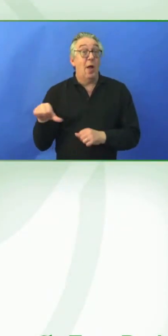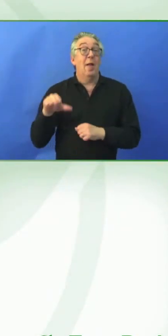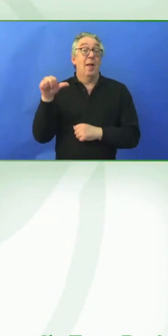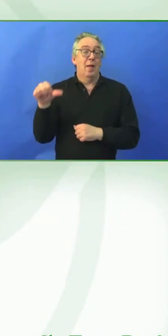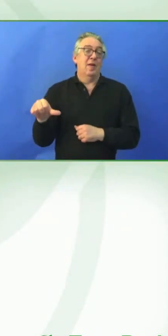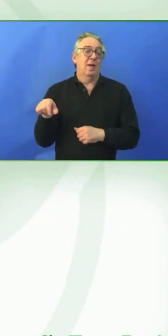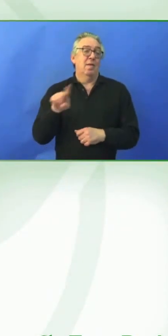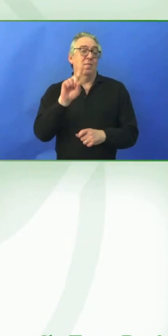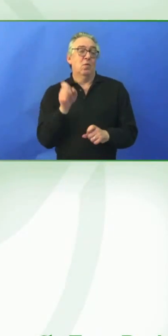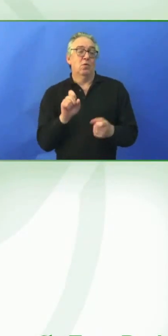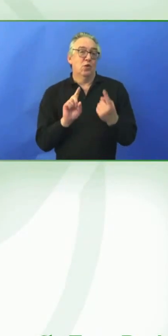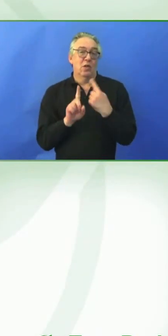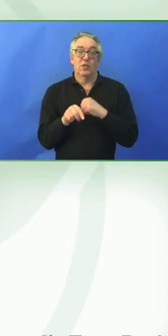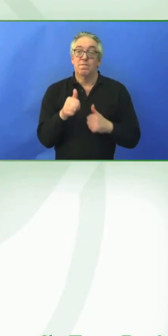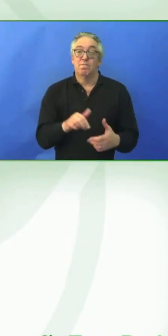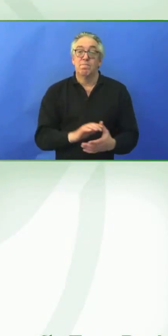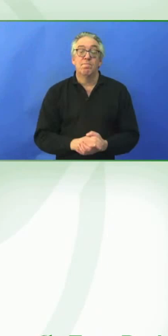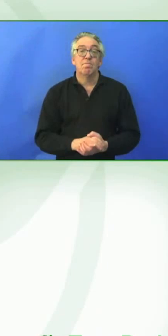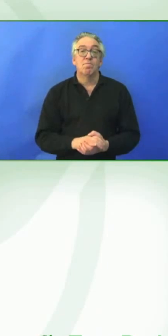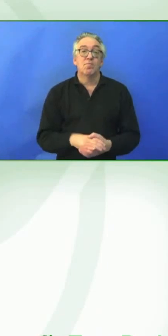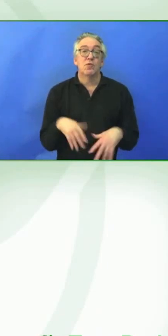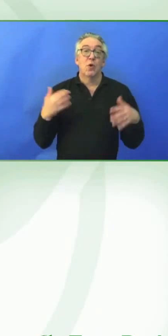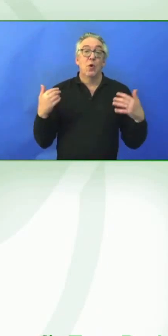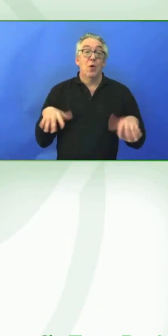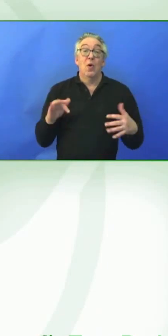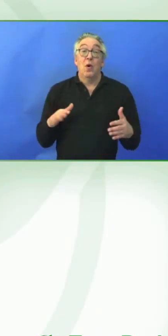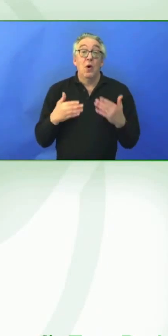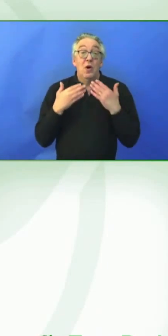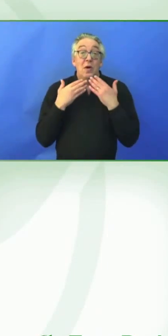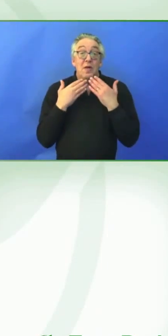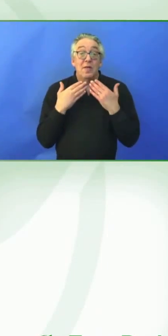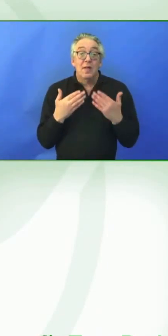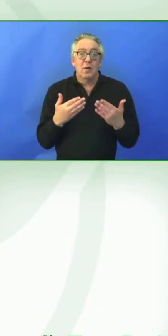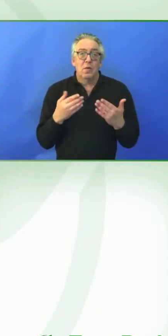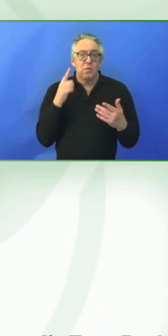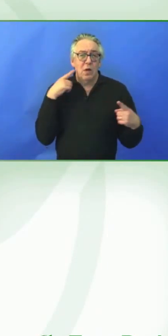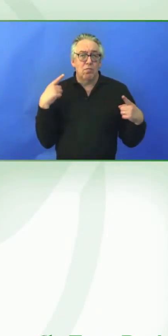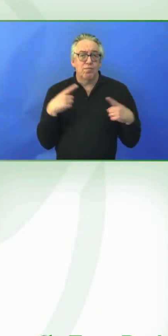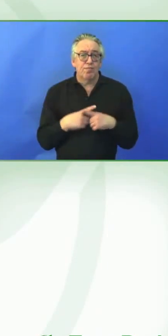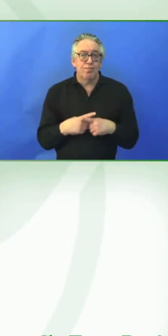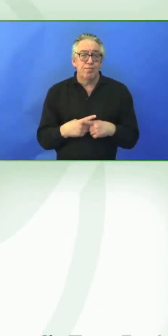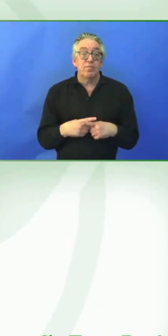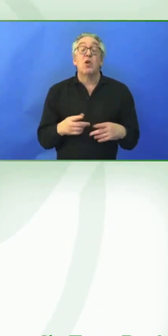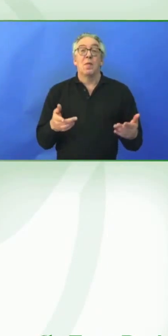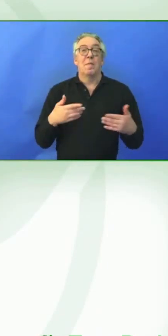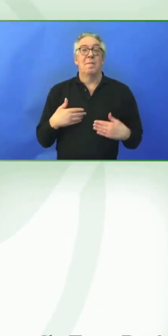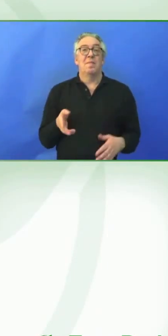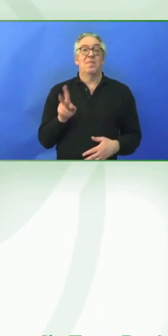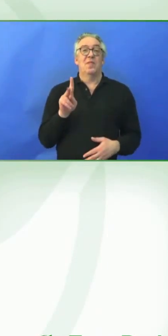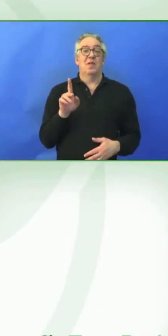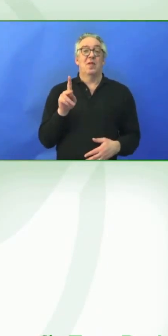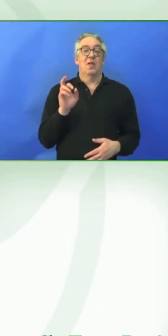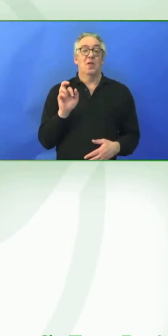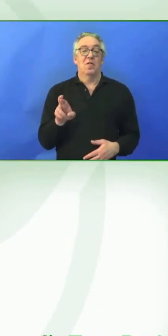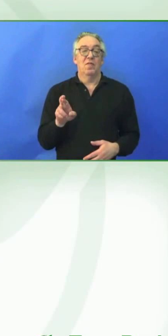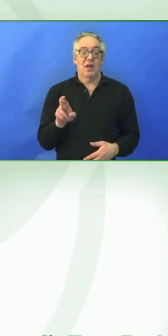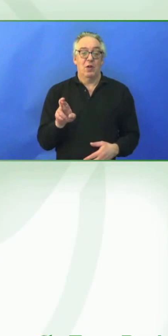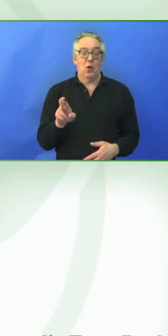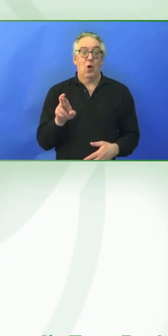Well, thank you so much for having us. Well, thank you. I'm Victor Pineda, president of the Victor Pineda Foundation World